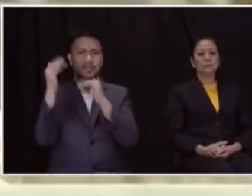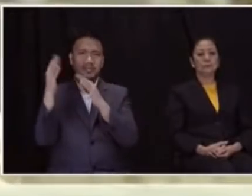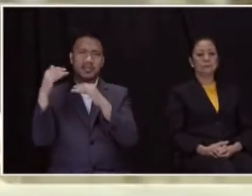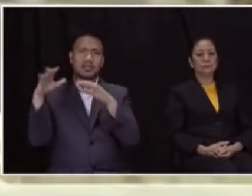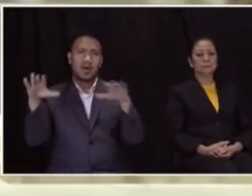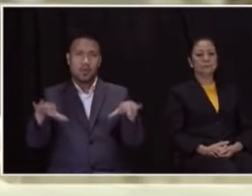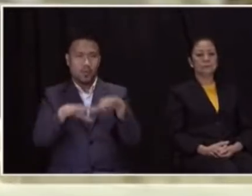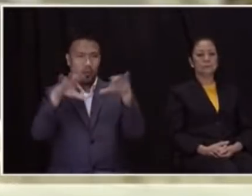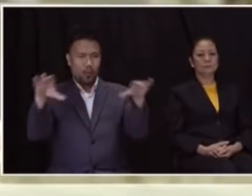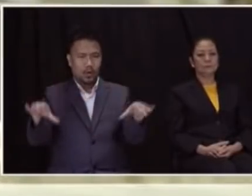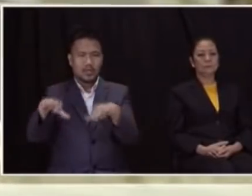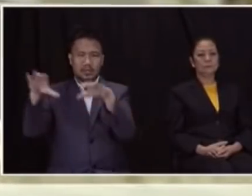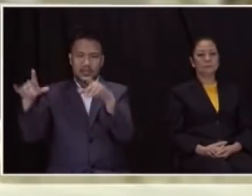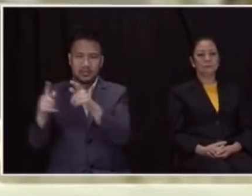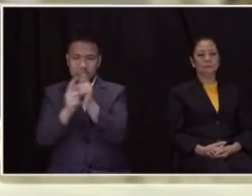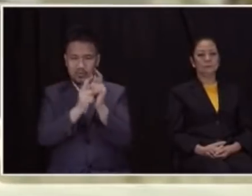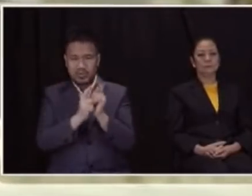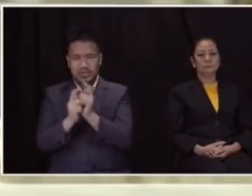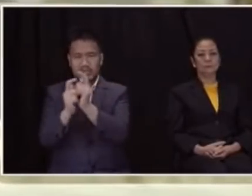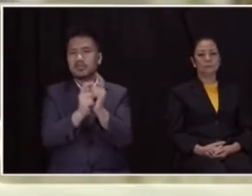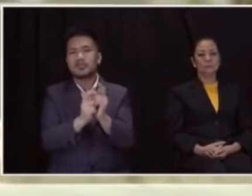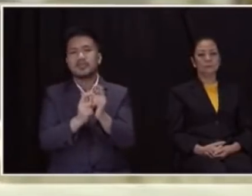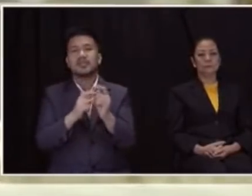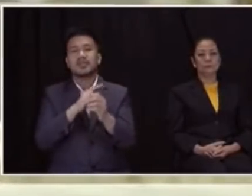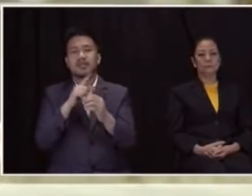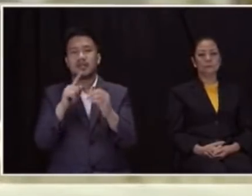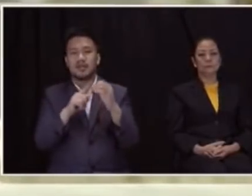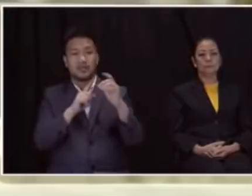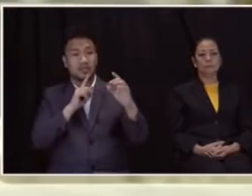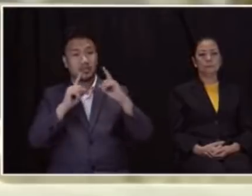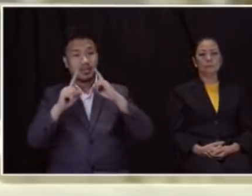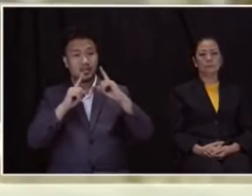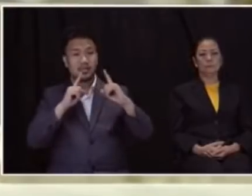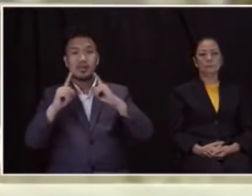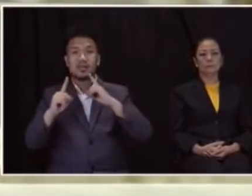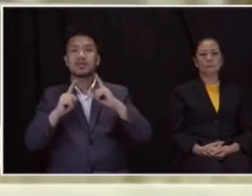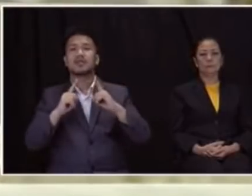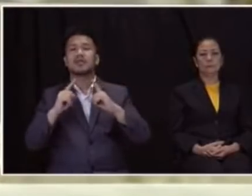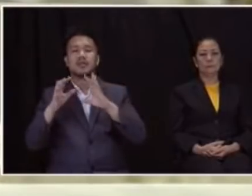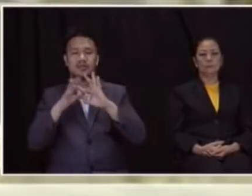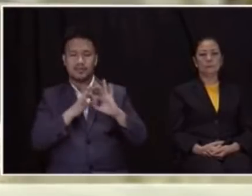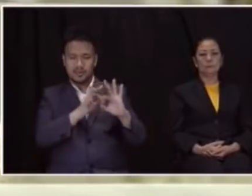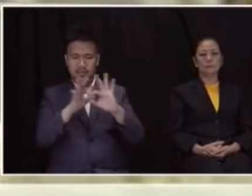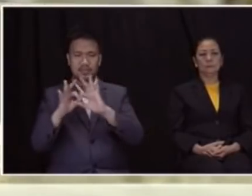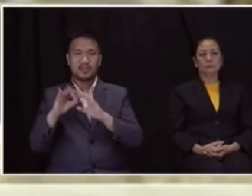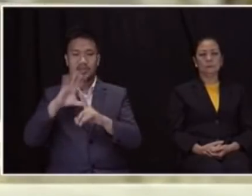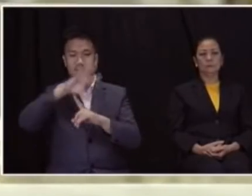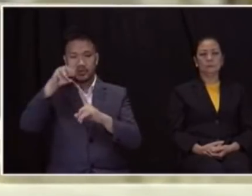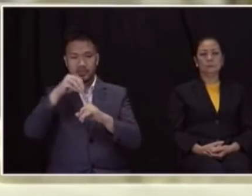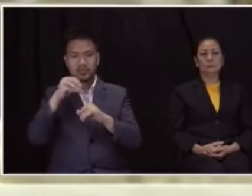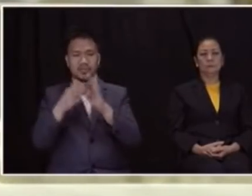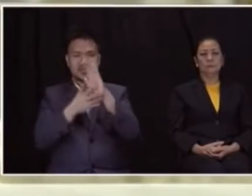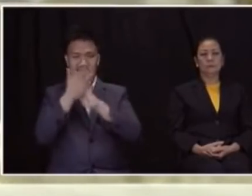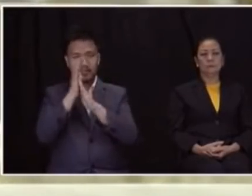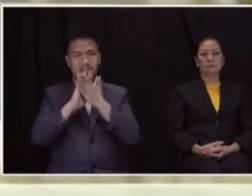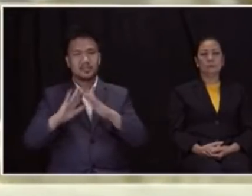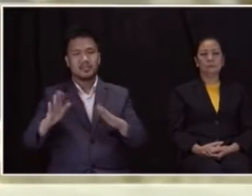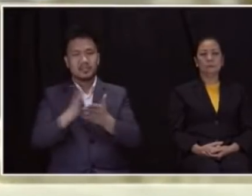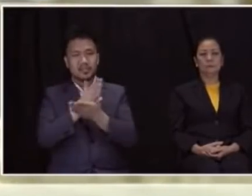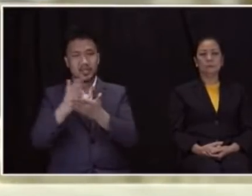work together towards the dialogue of solidarity, the culture of peace, sharing